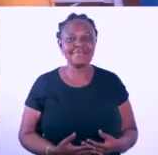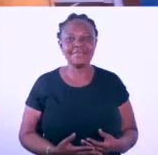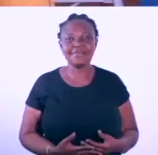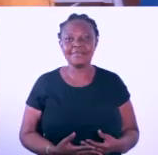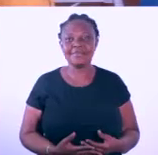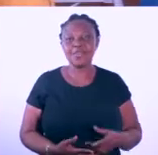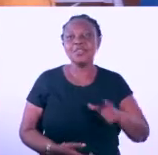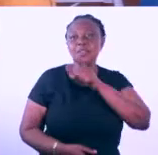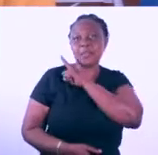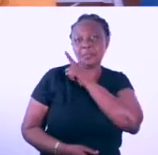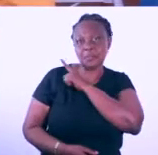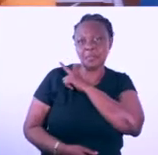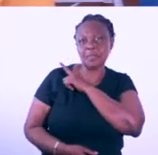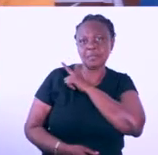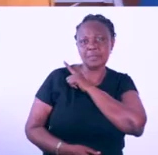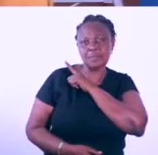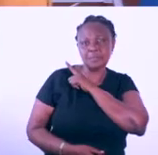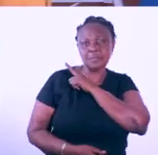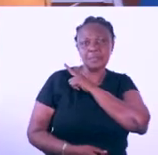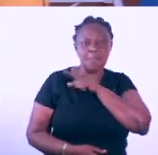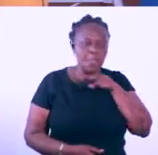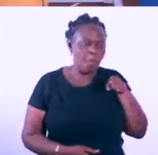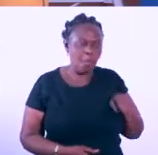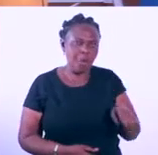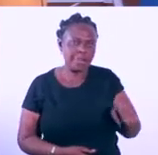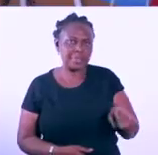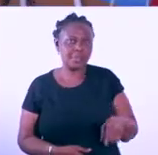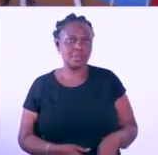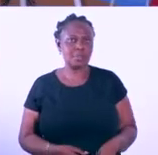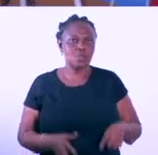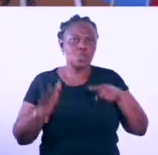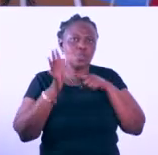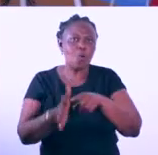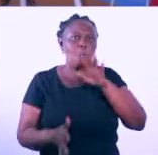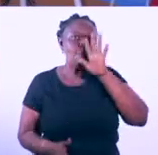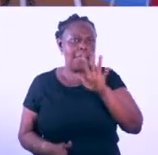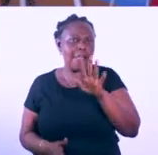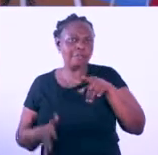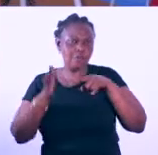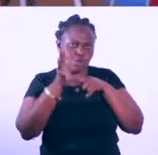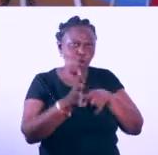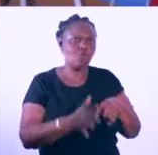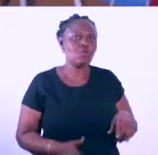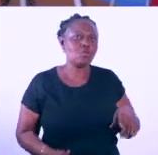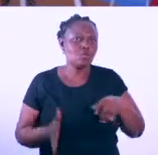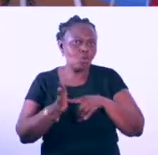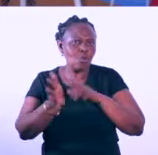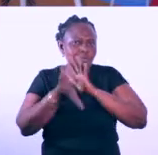Lord, point to the words here, any 5 of them, and pronounce them.